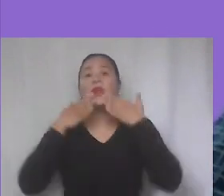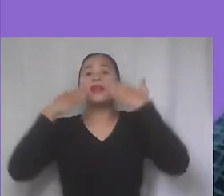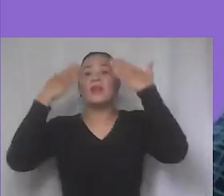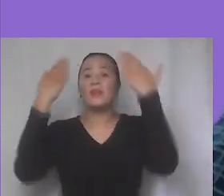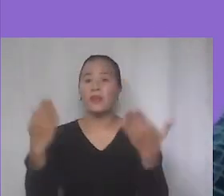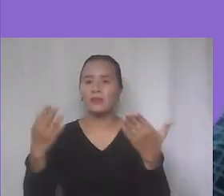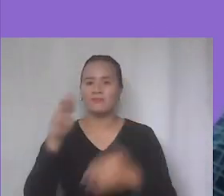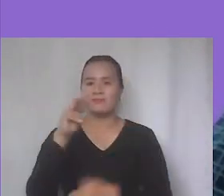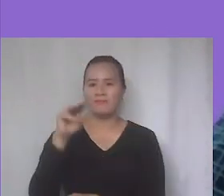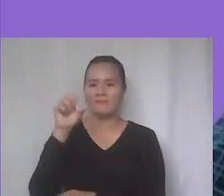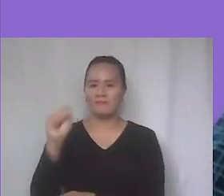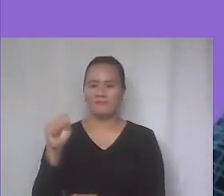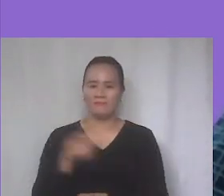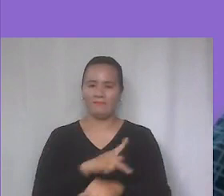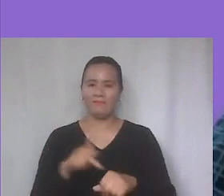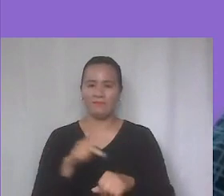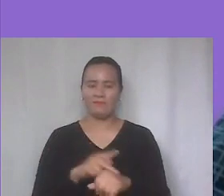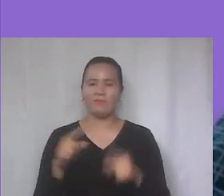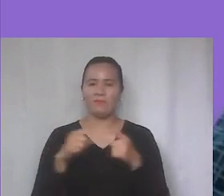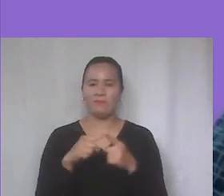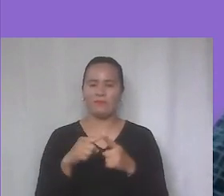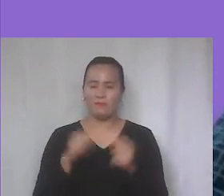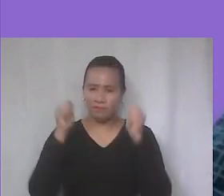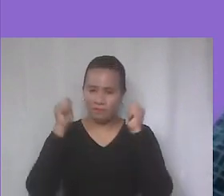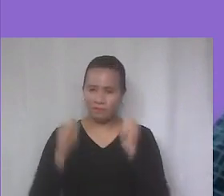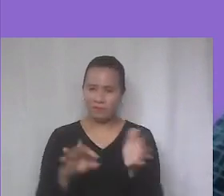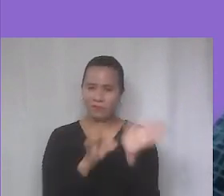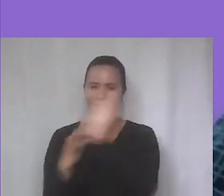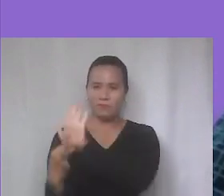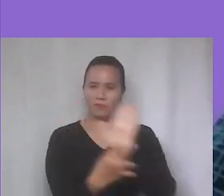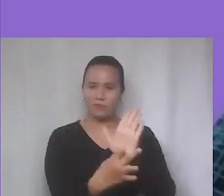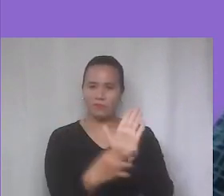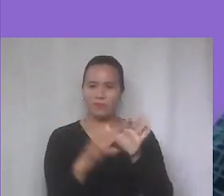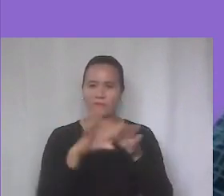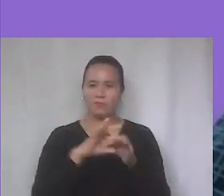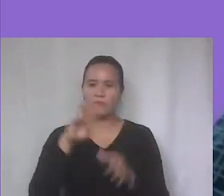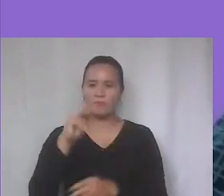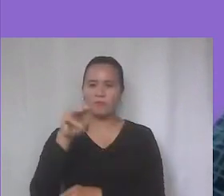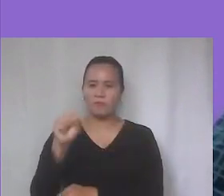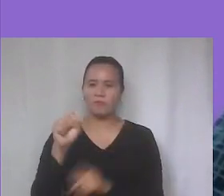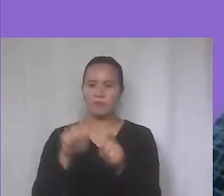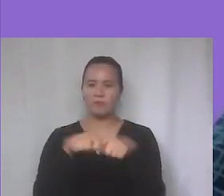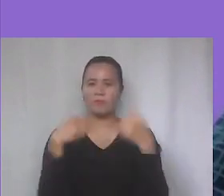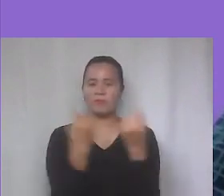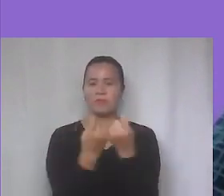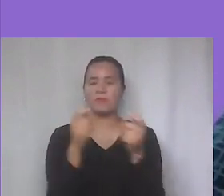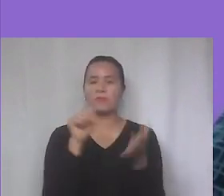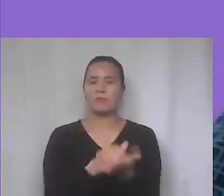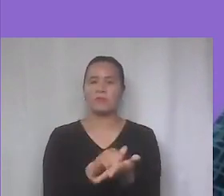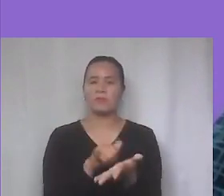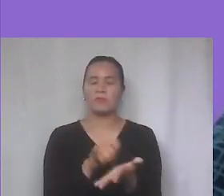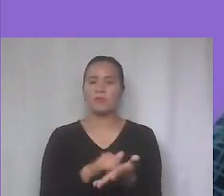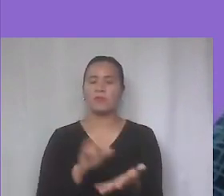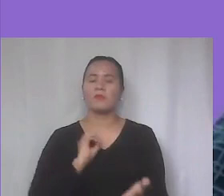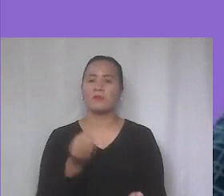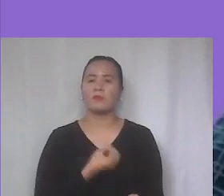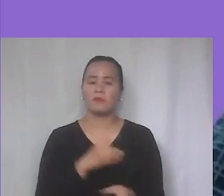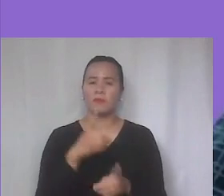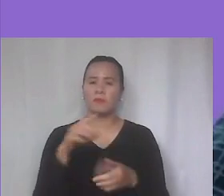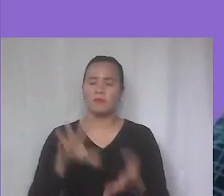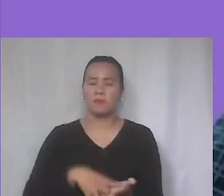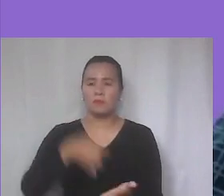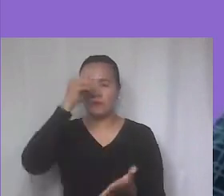accessibility features of your Microsoft Teams that are learners with disabilities, parents, serving